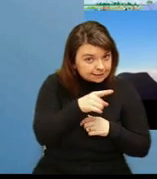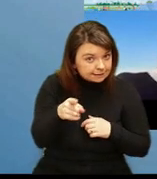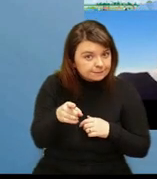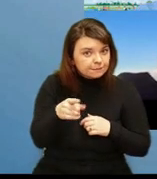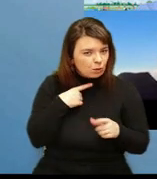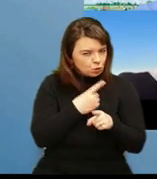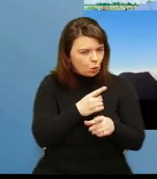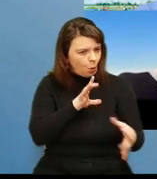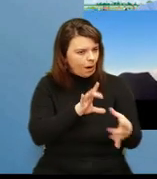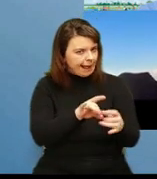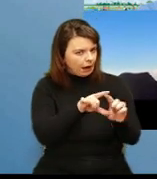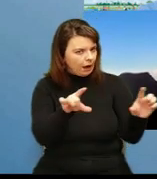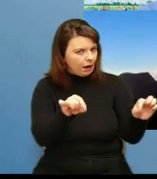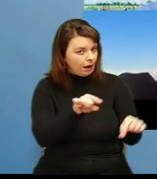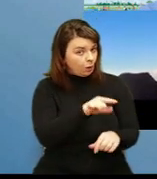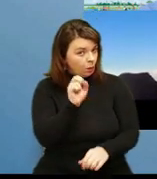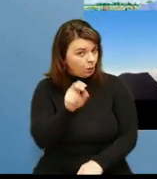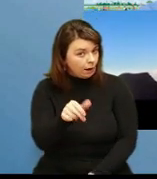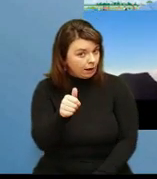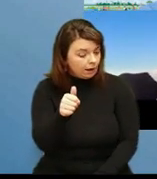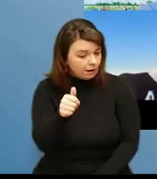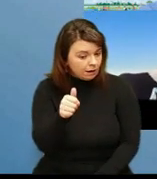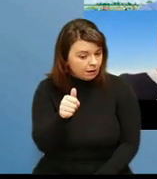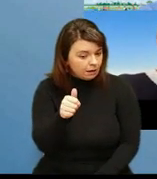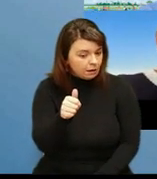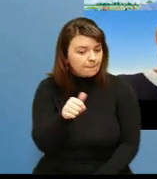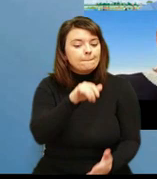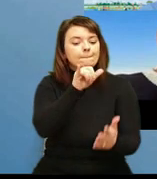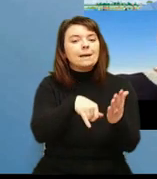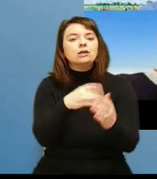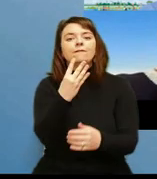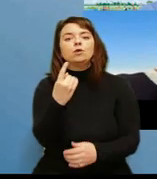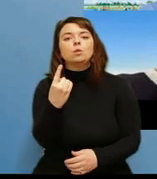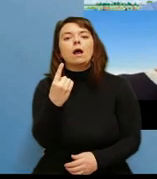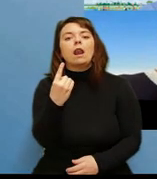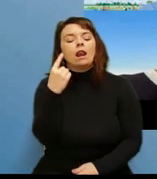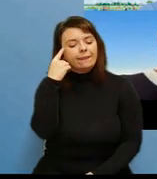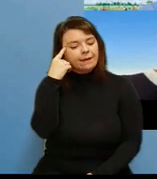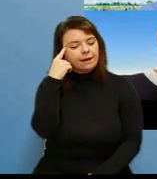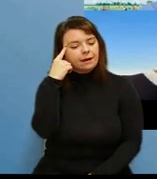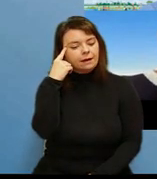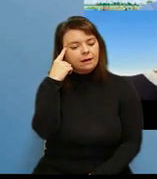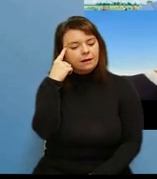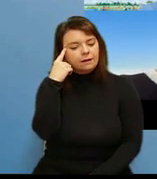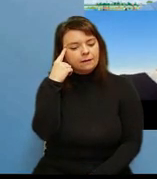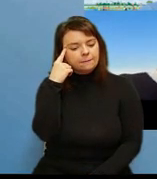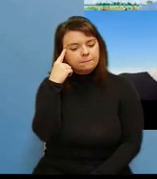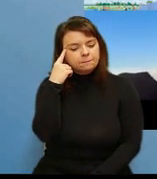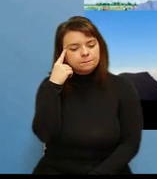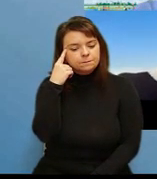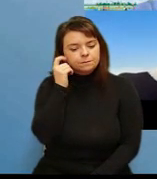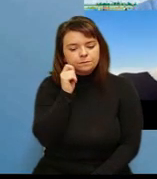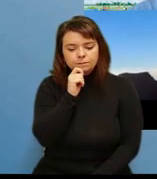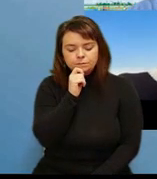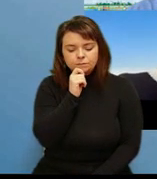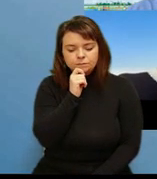can I just check if we are there? So I want to talk from that space to start with. That's